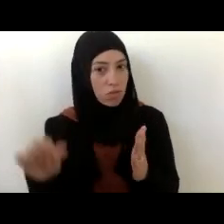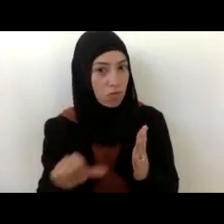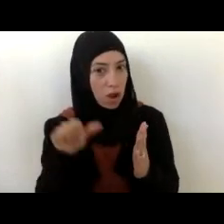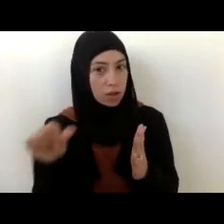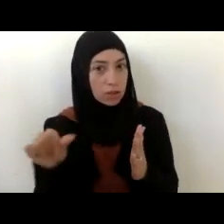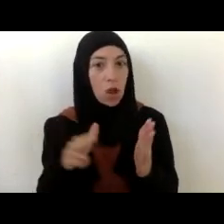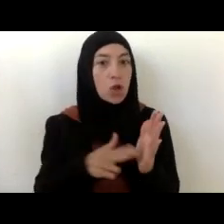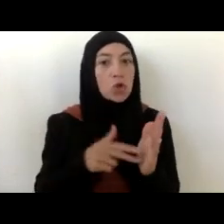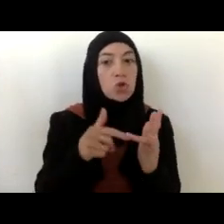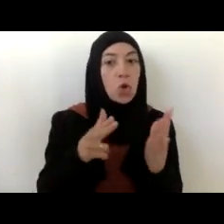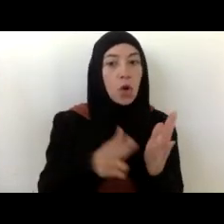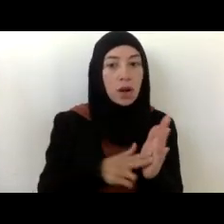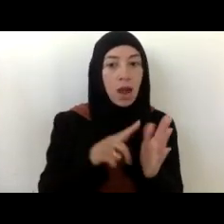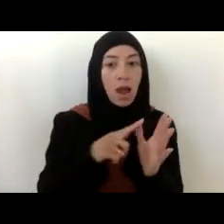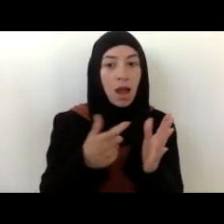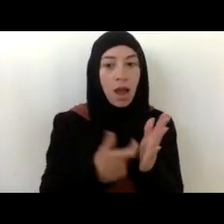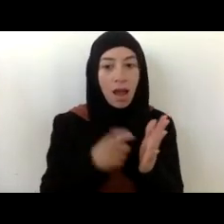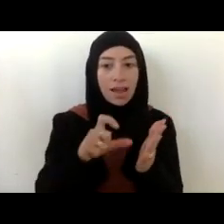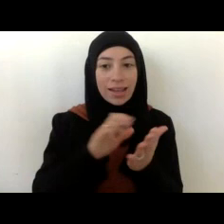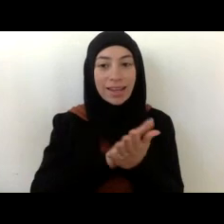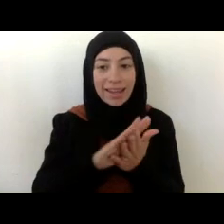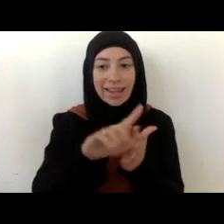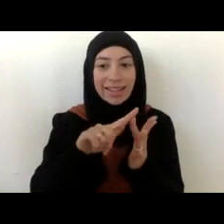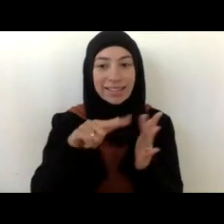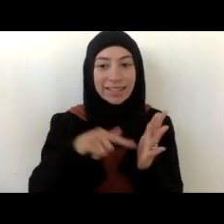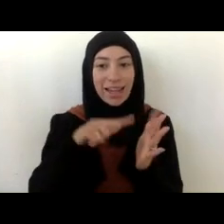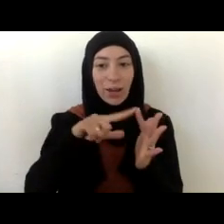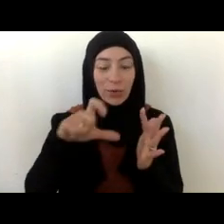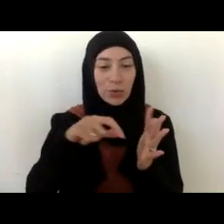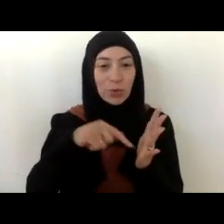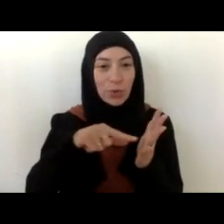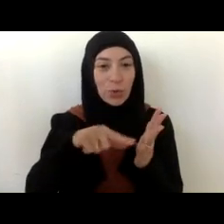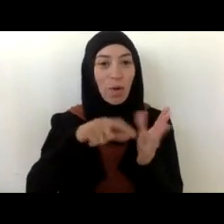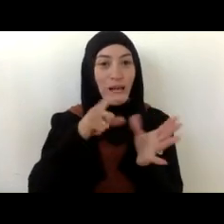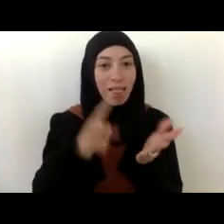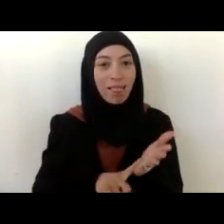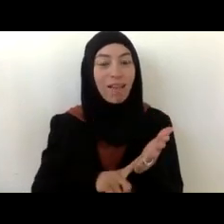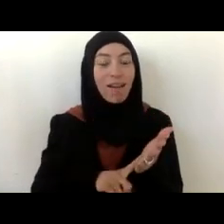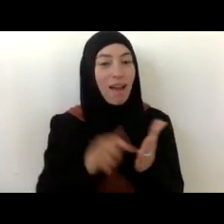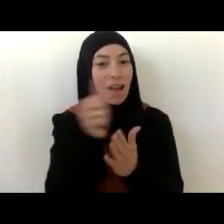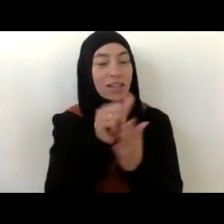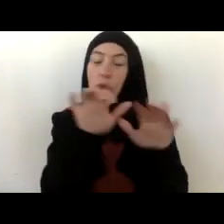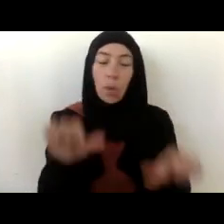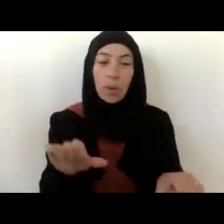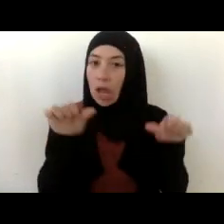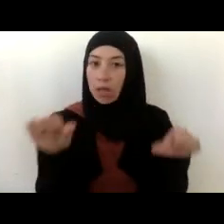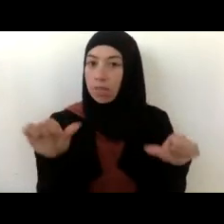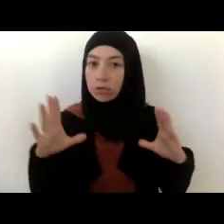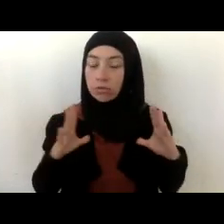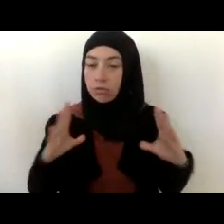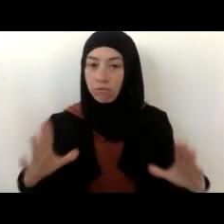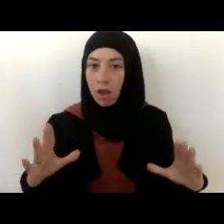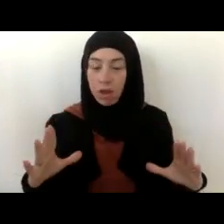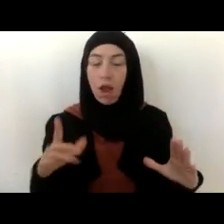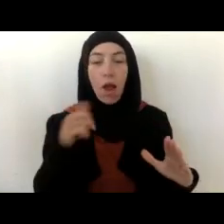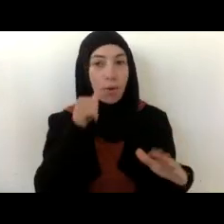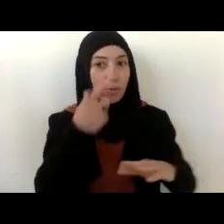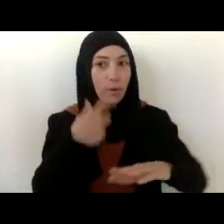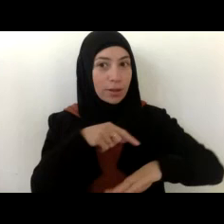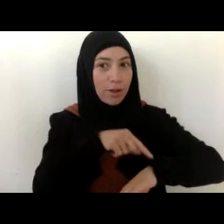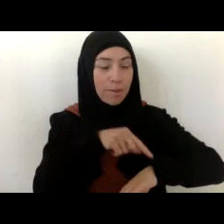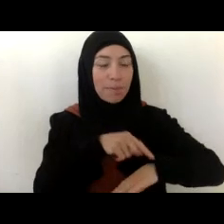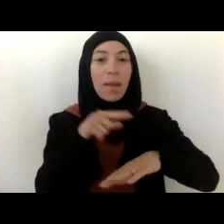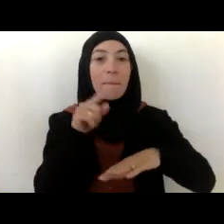Non-architectural art is definitely okay. I think possibly the best way to answer this, conscious of time, is that really something